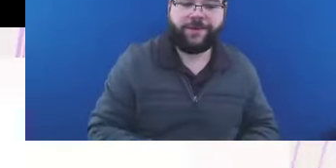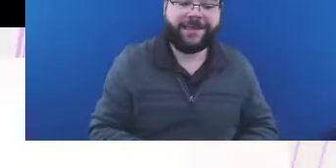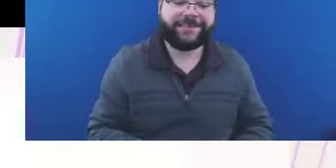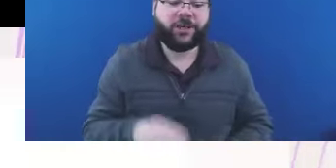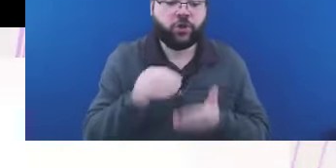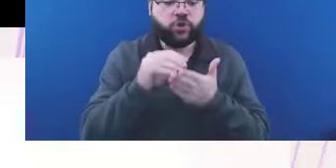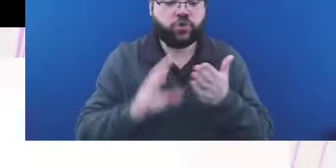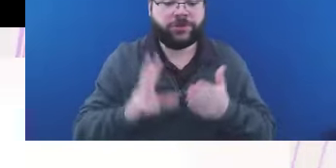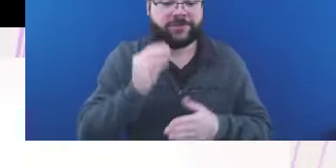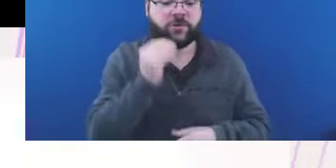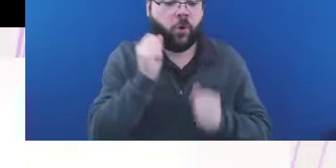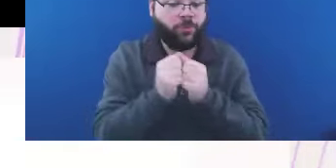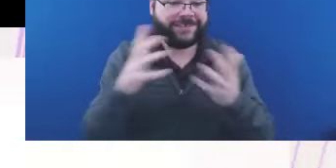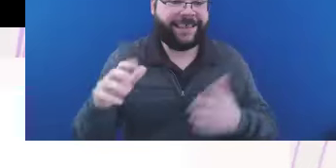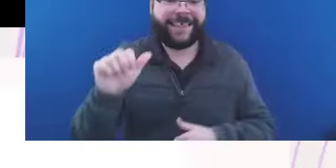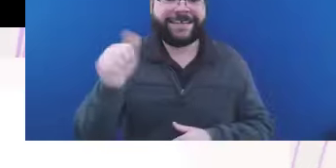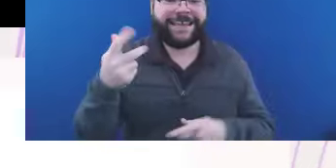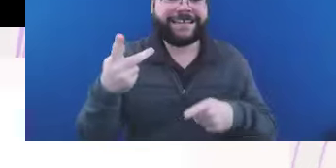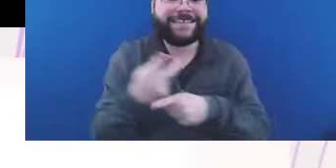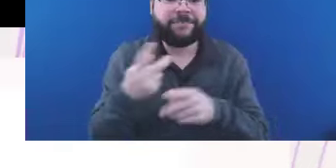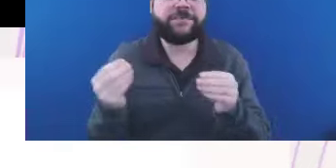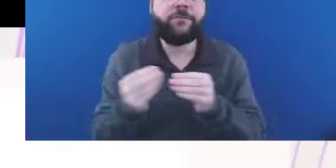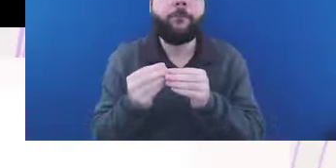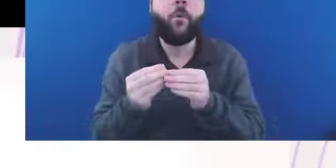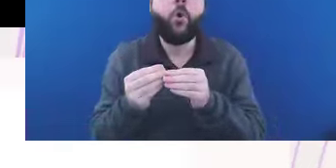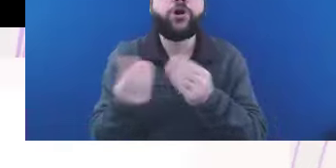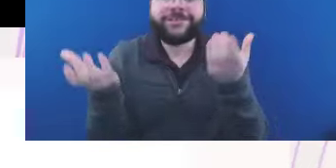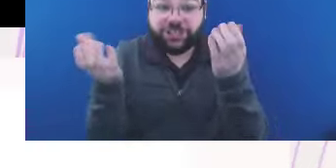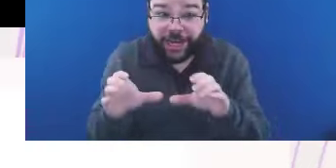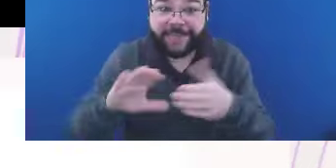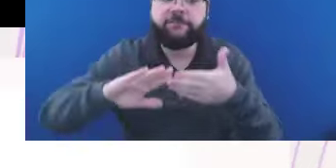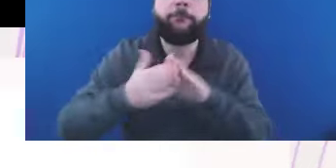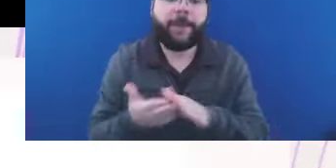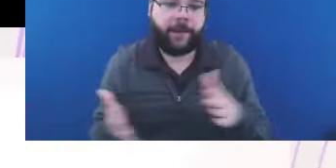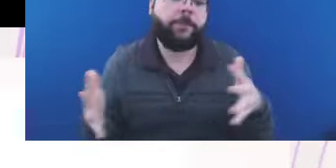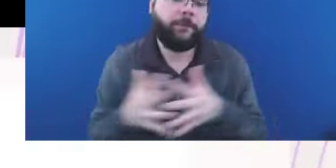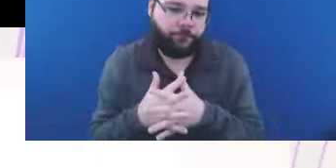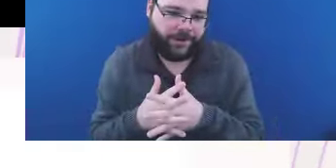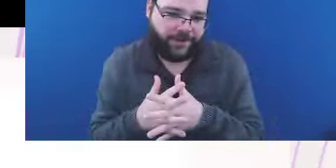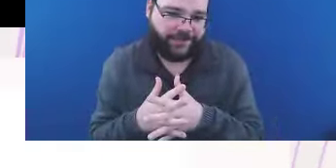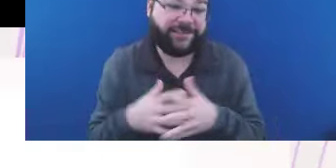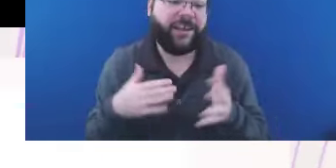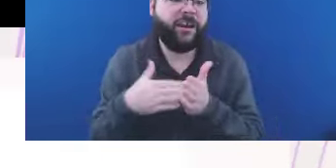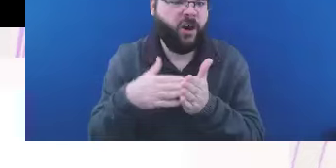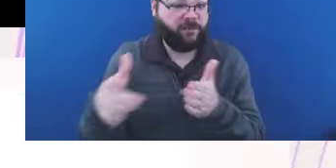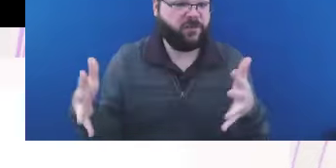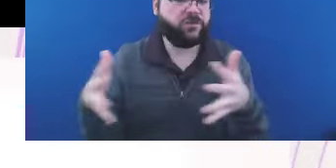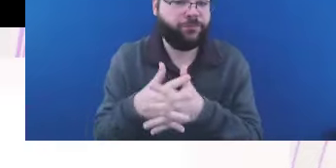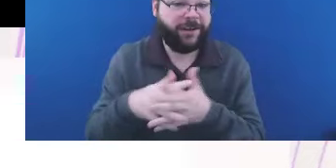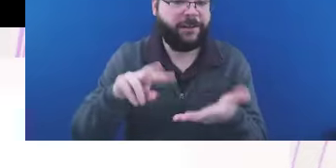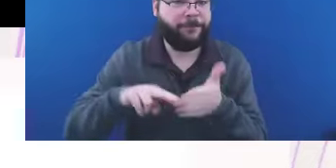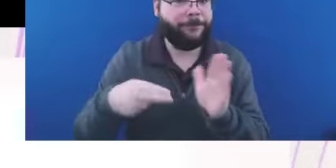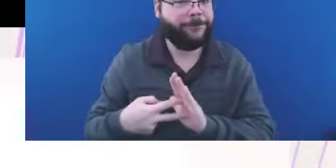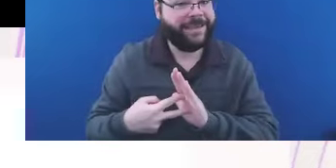likely to become pregnant or to get someone pregnant. And often those pregnancies will result in infants being